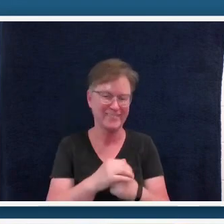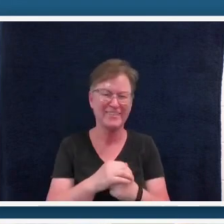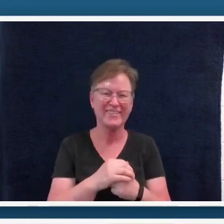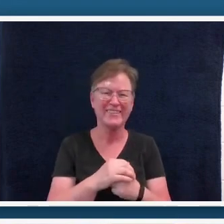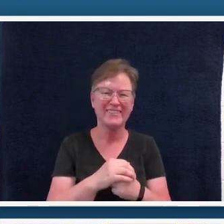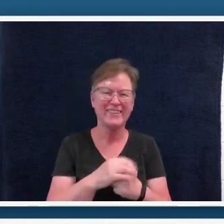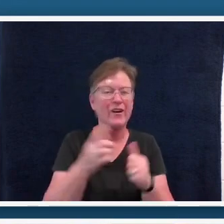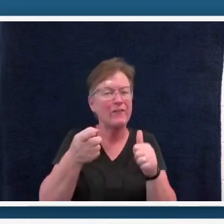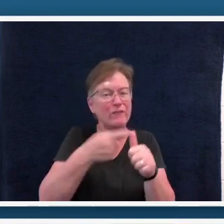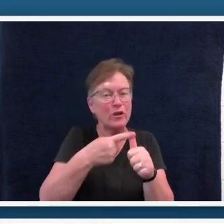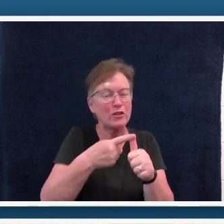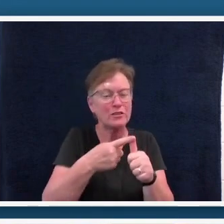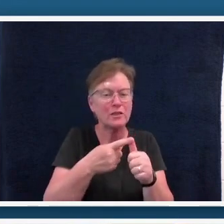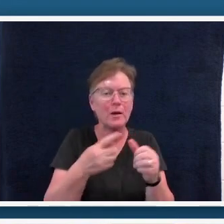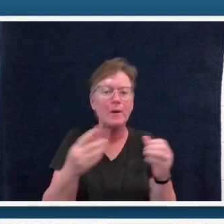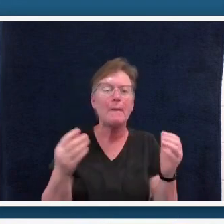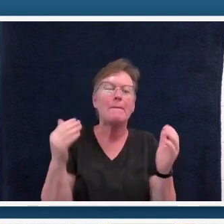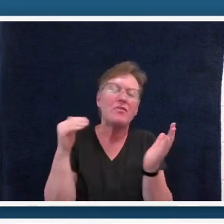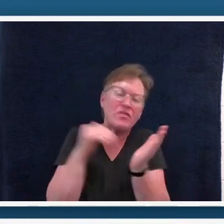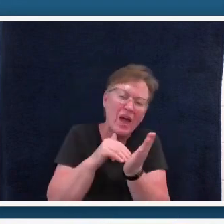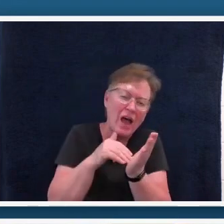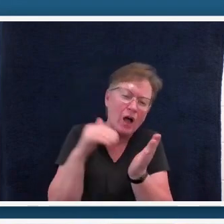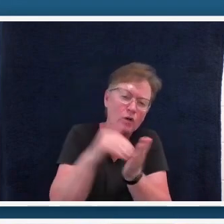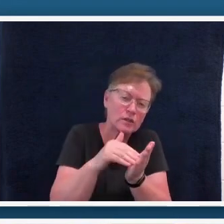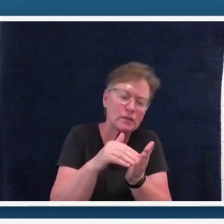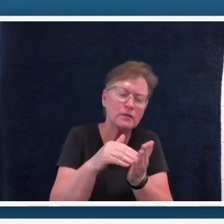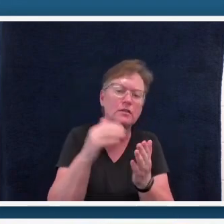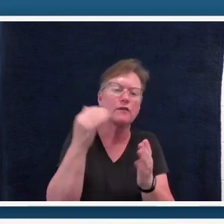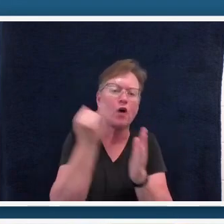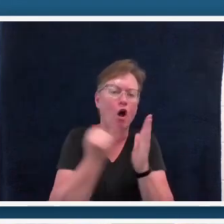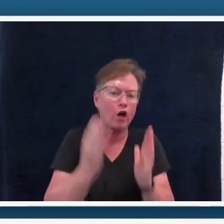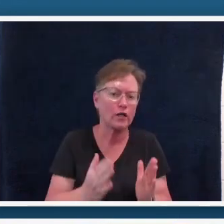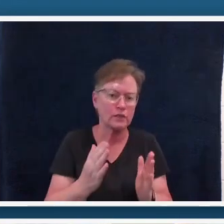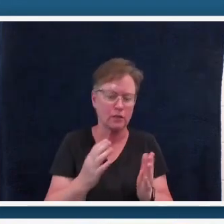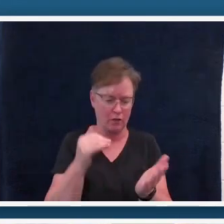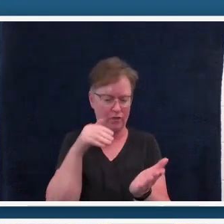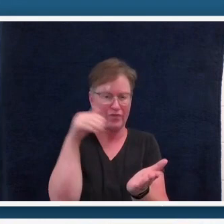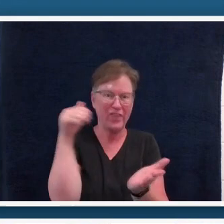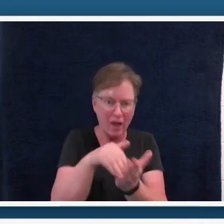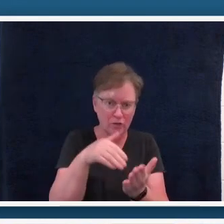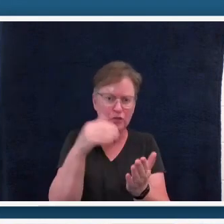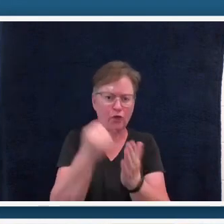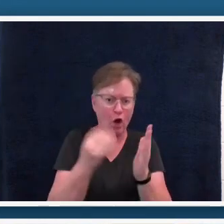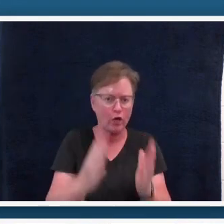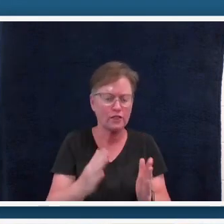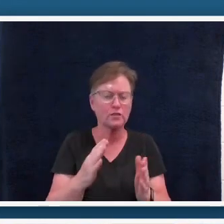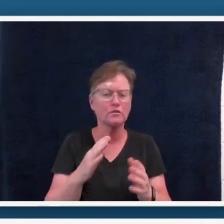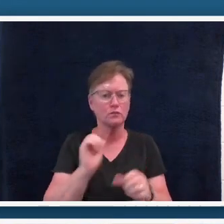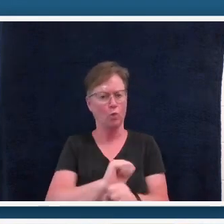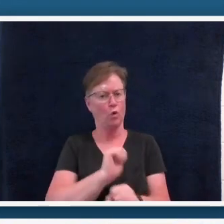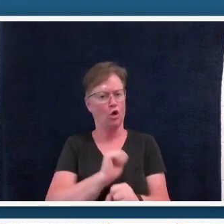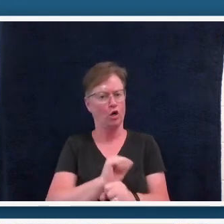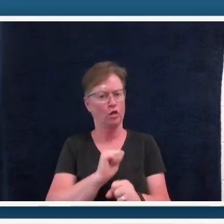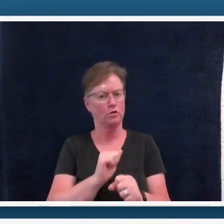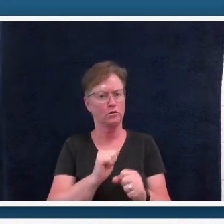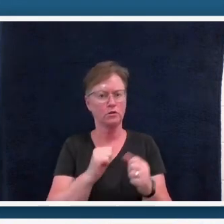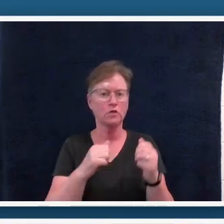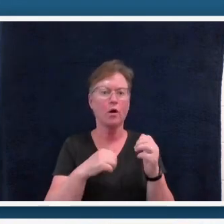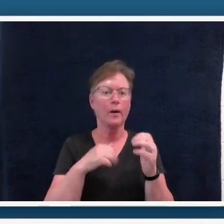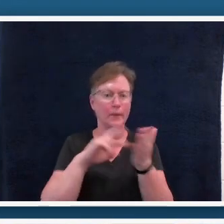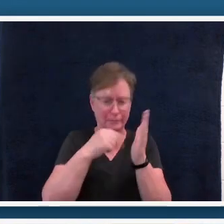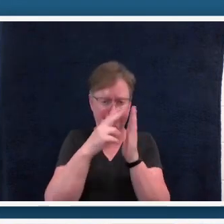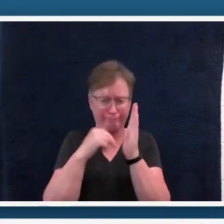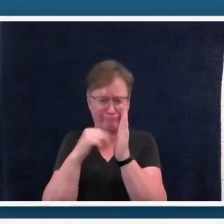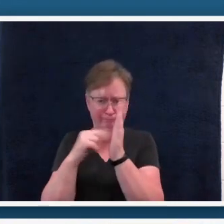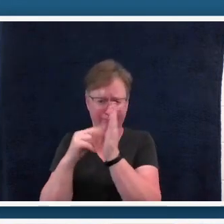many thousands more artists were employed by the WPA programs than by the section. So there's lots and lots of artwork that came out of WPA